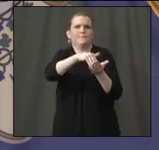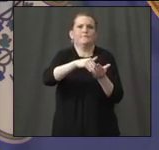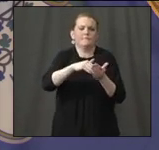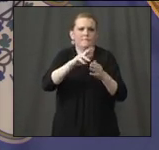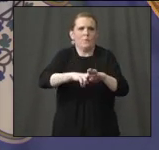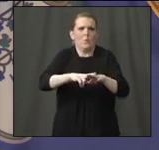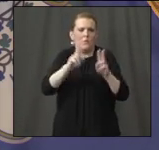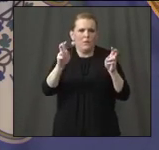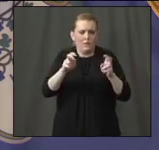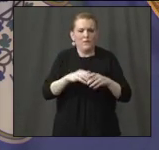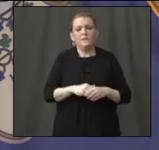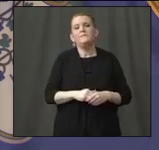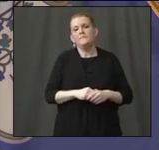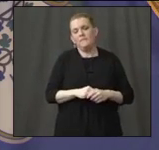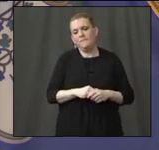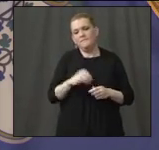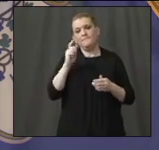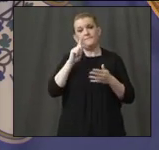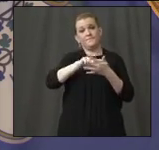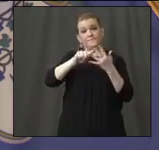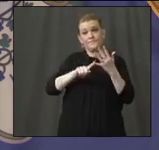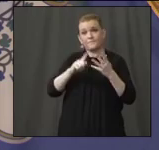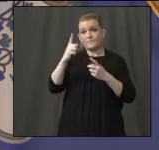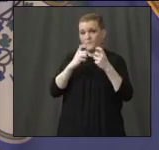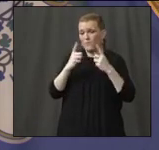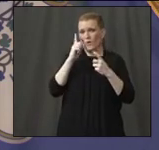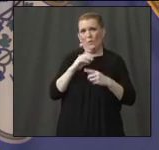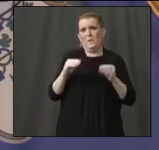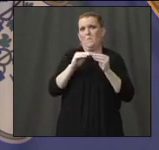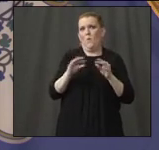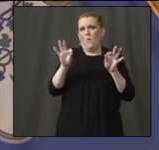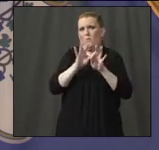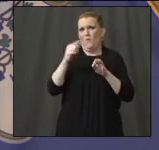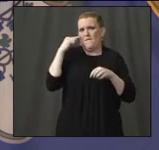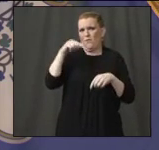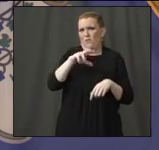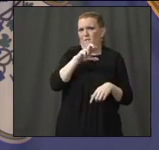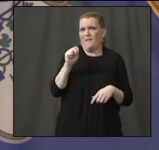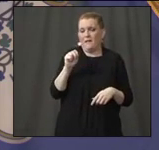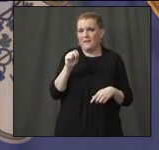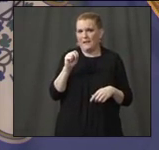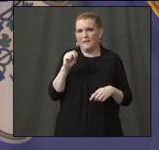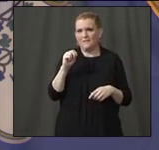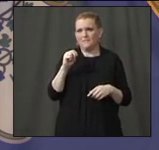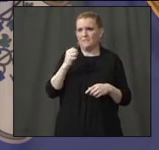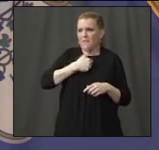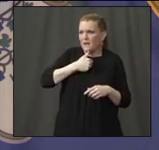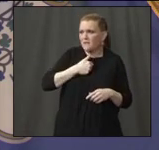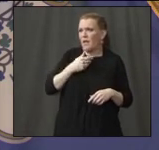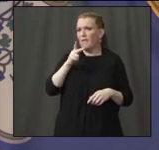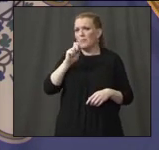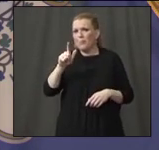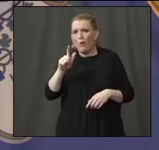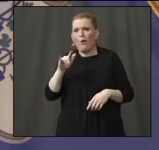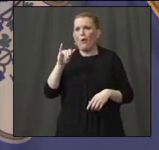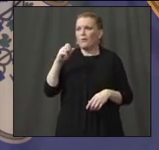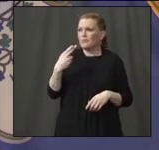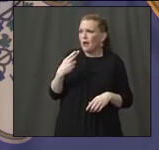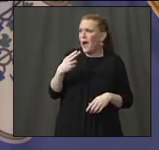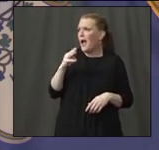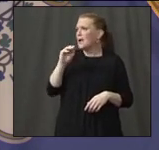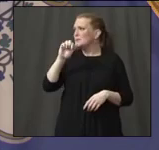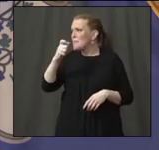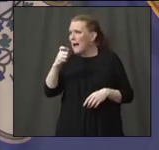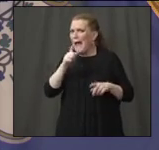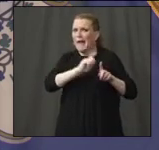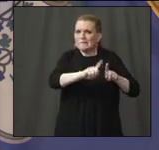in this state. Something that I weigh every day, Paul and Max are doing, Josh. This is why we've got the